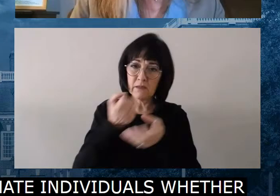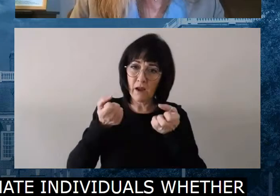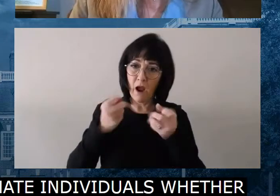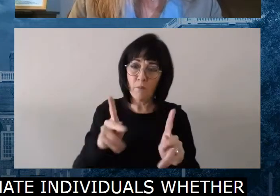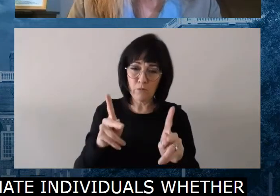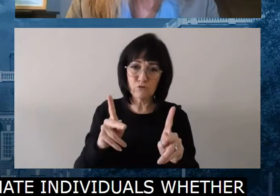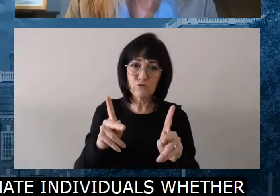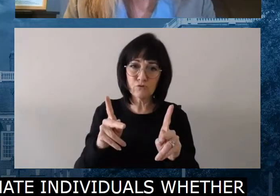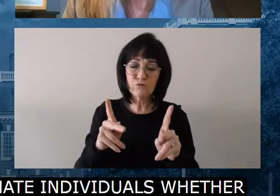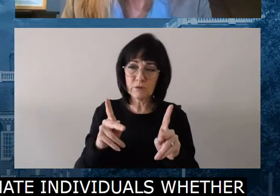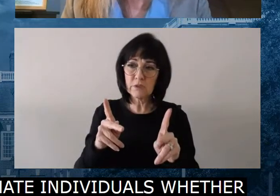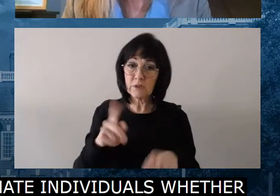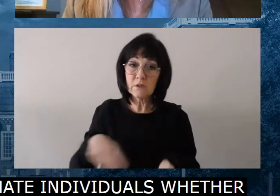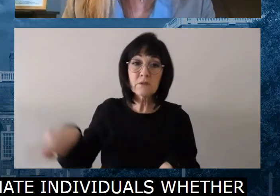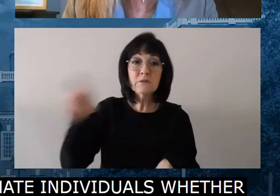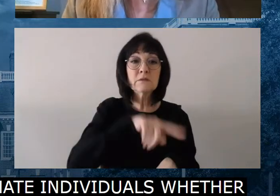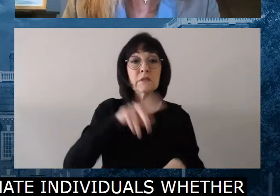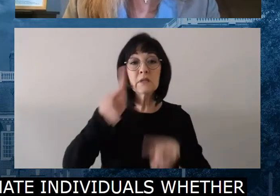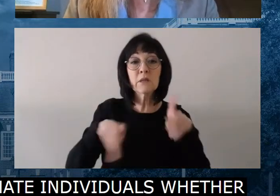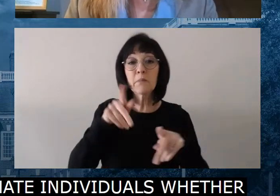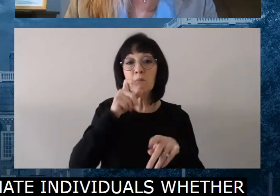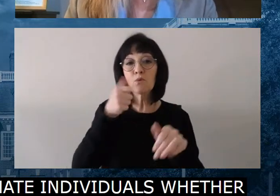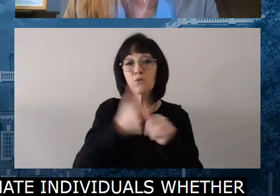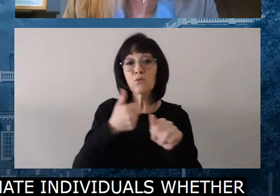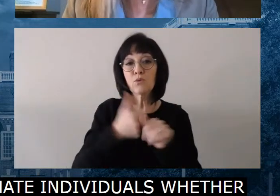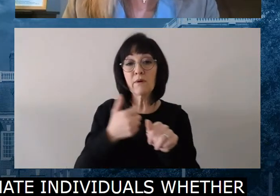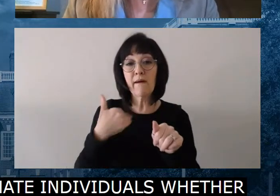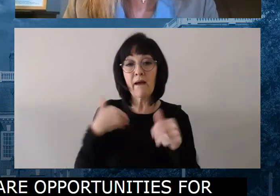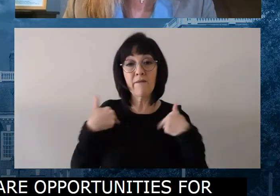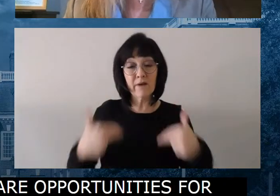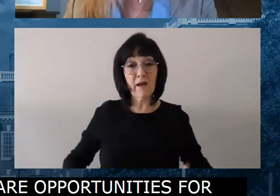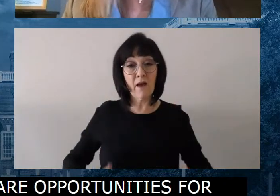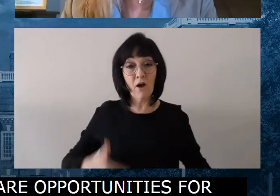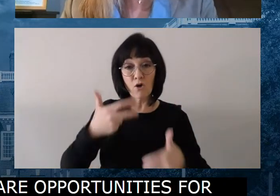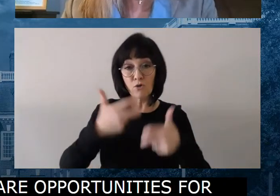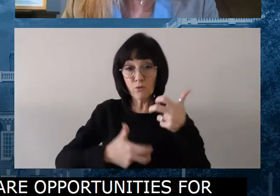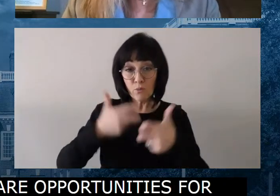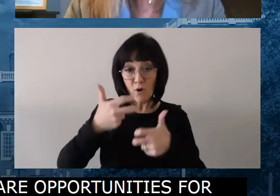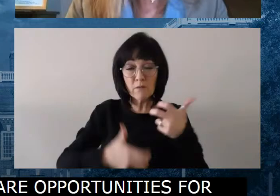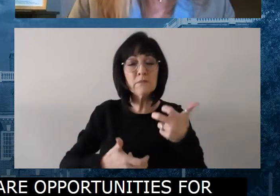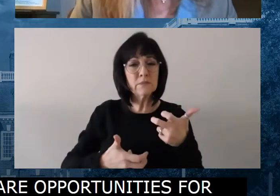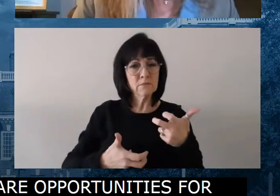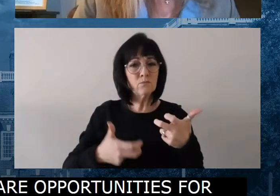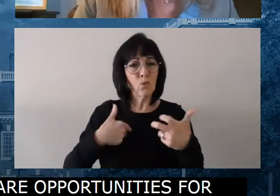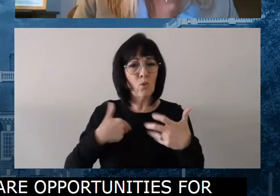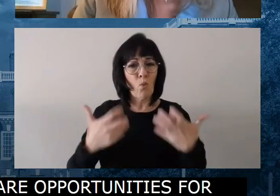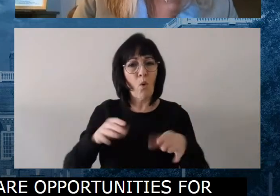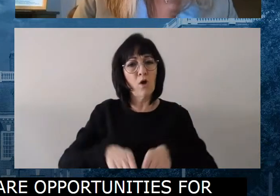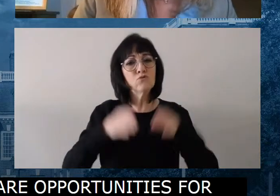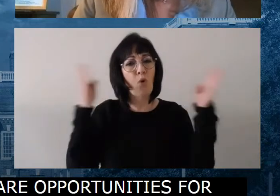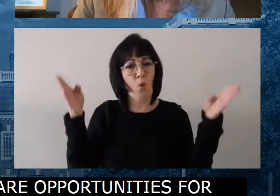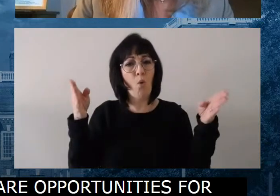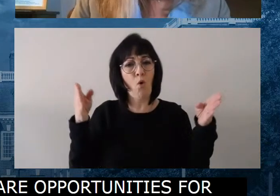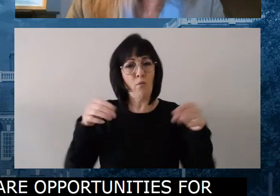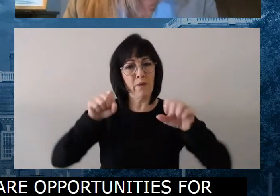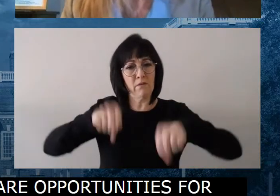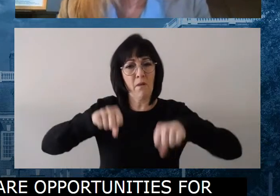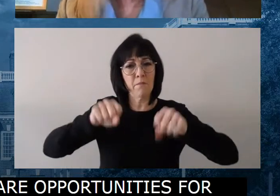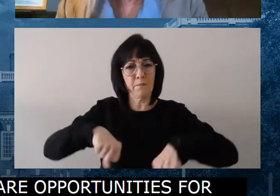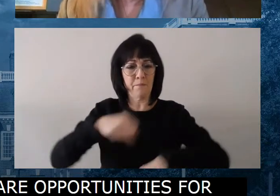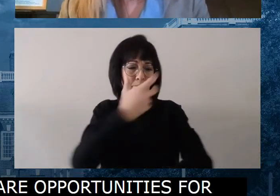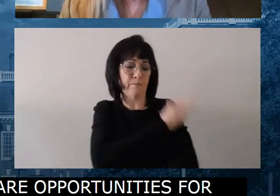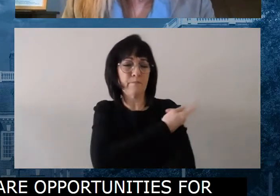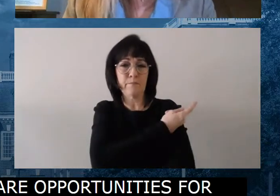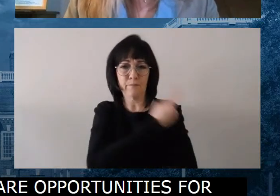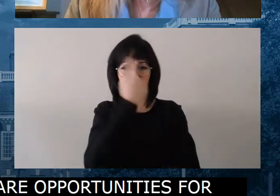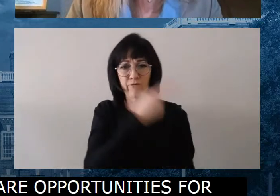vaccinated who has a chronic underlying condition that's on the list on our website. And that being said, we know